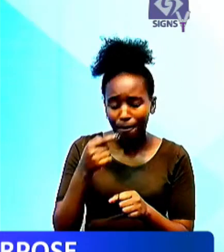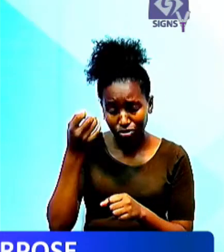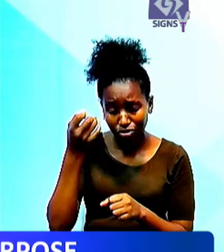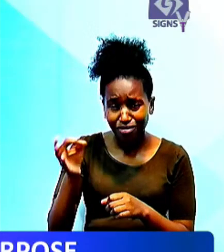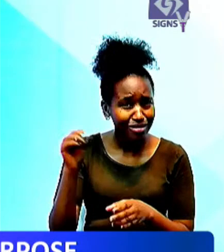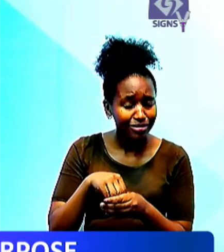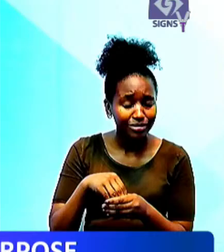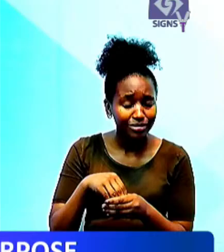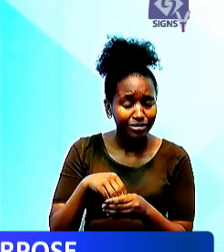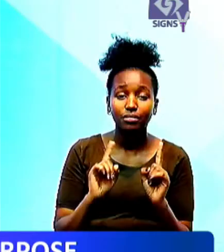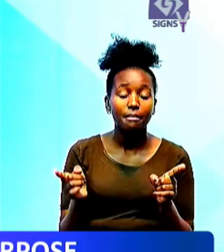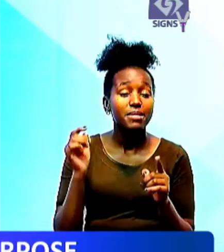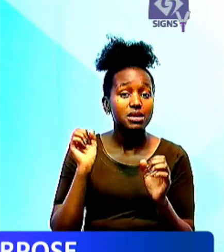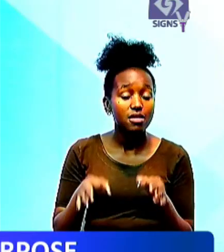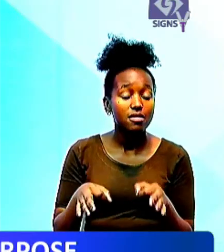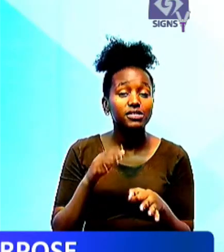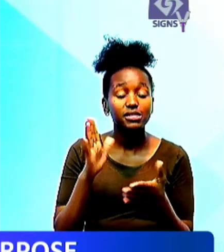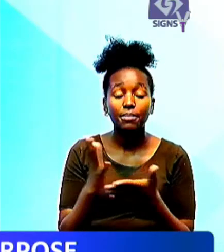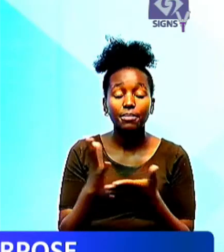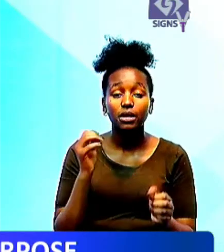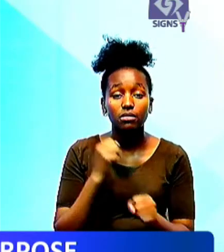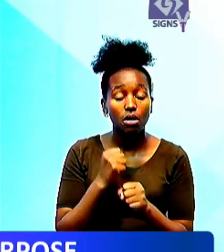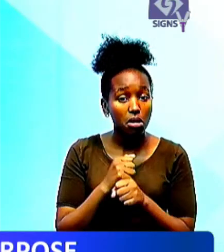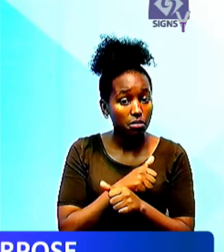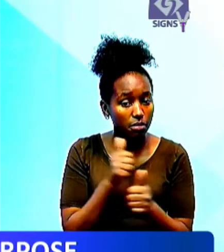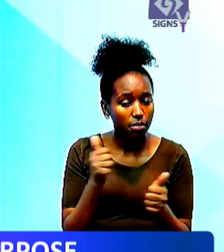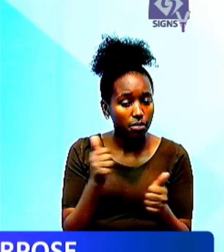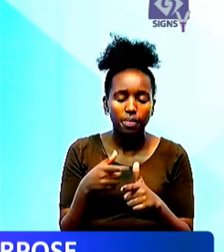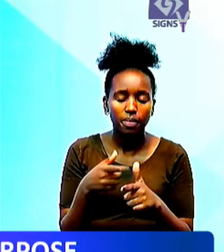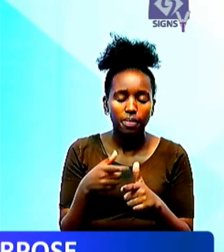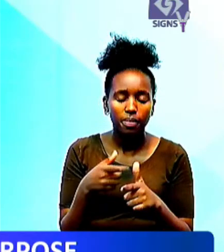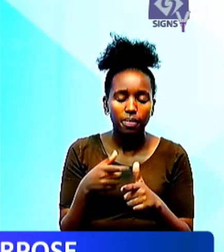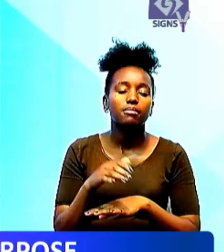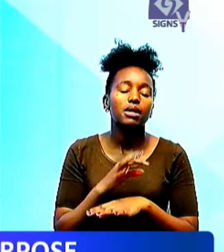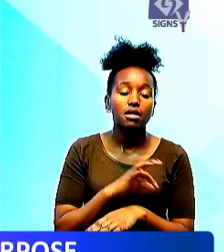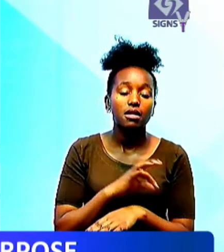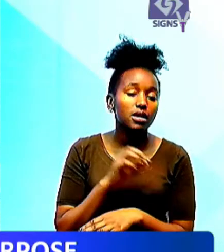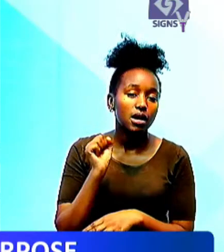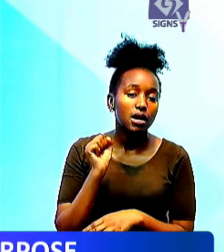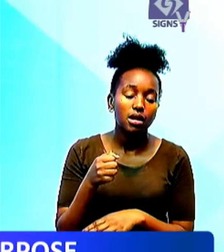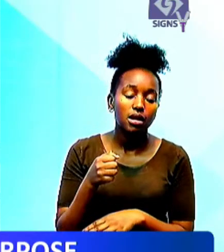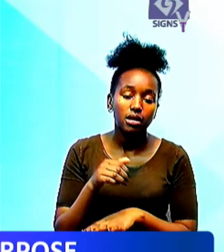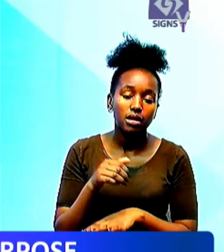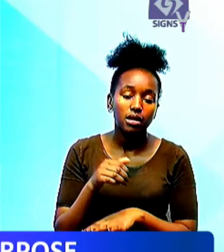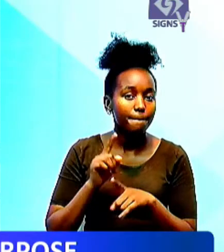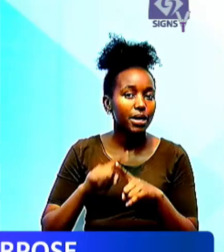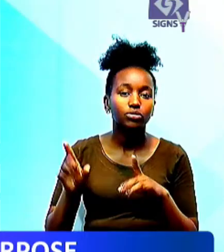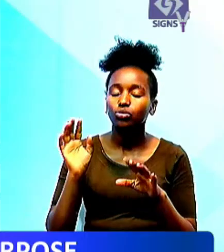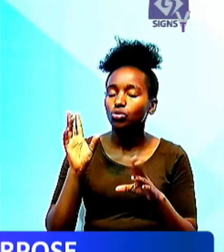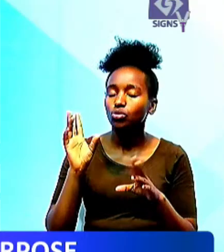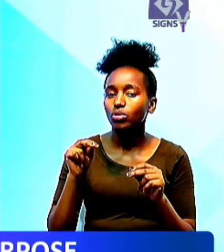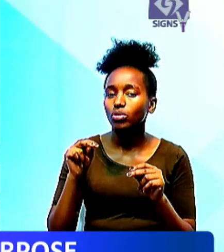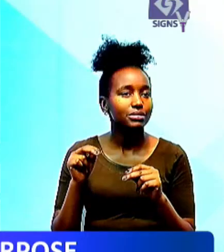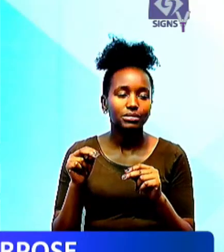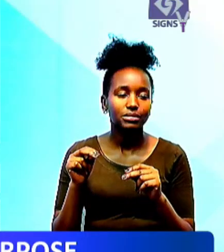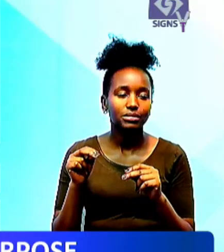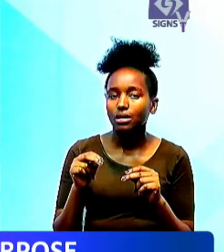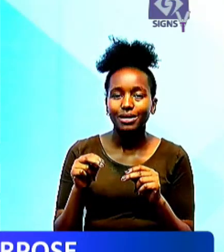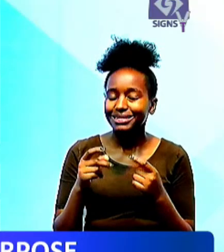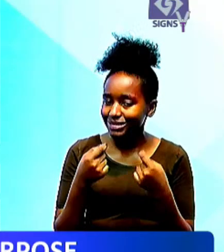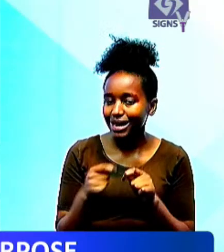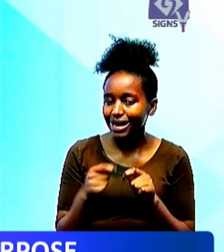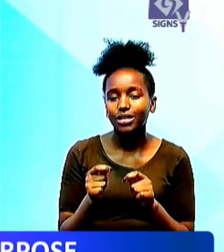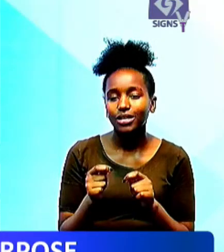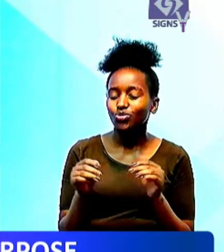just see what you can add, but not too much. Interesting. We went so quickly into the deep end, but I want us to backtrack a